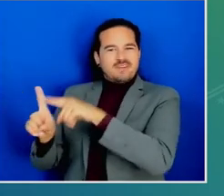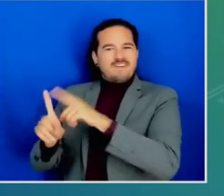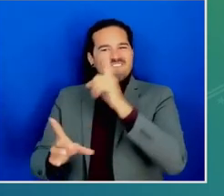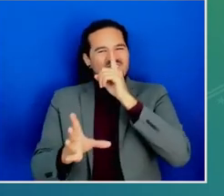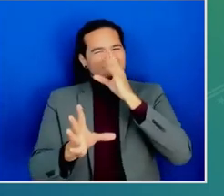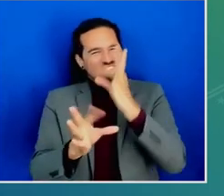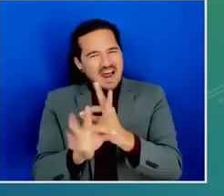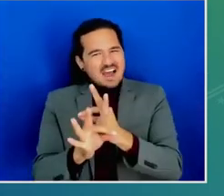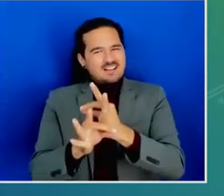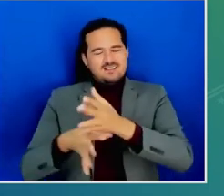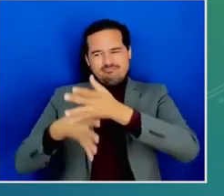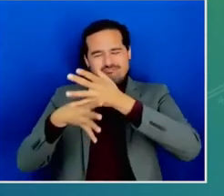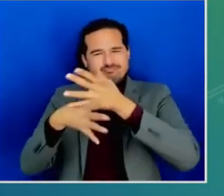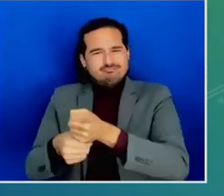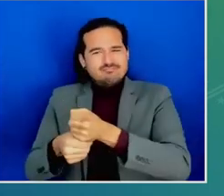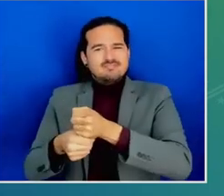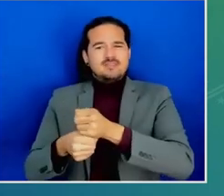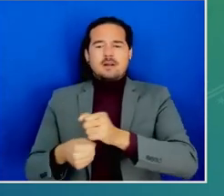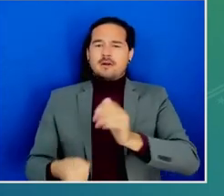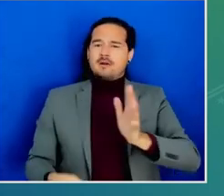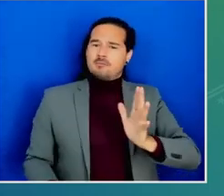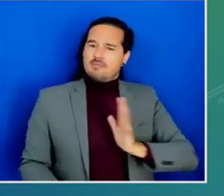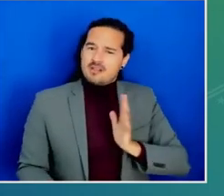of decency and goodness.